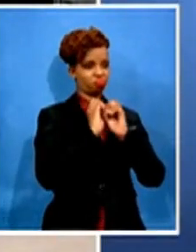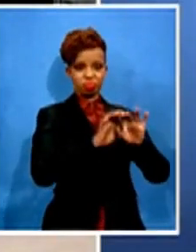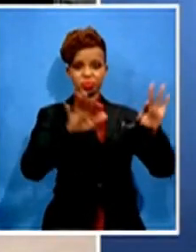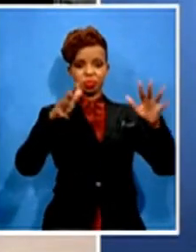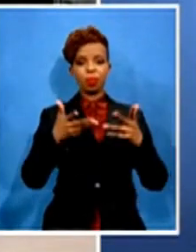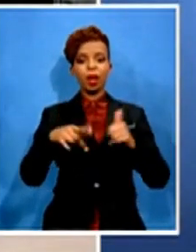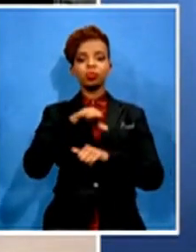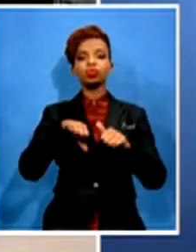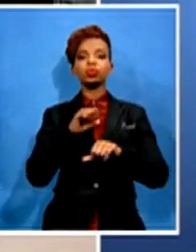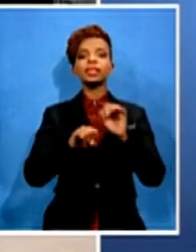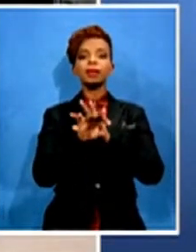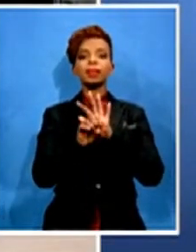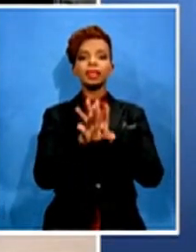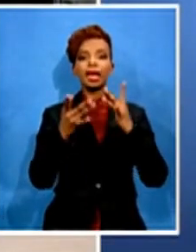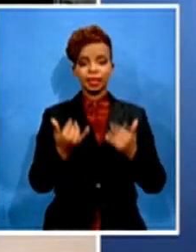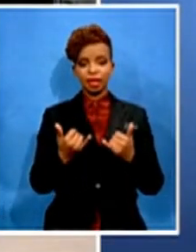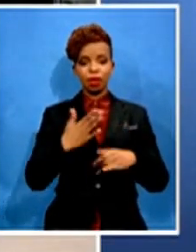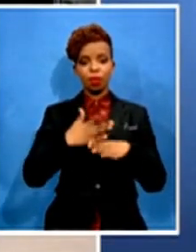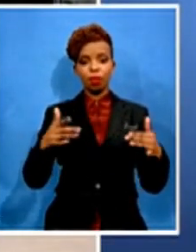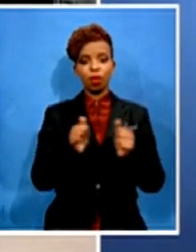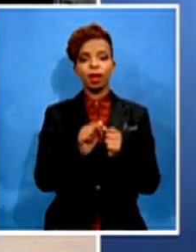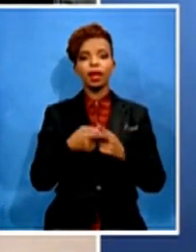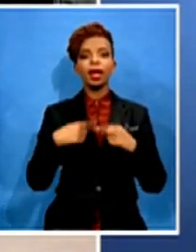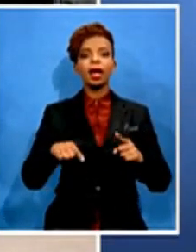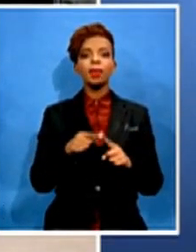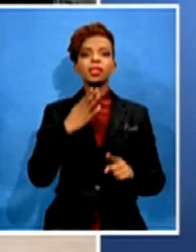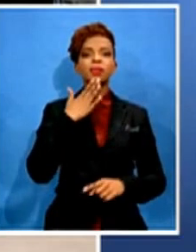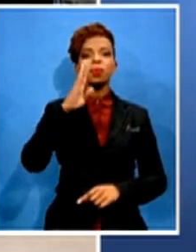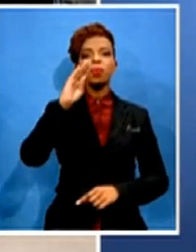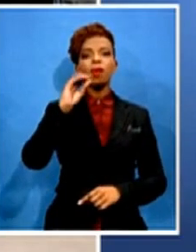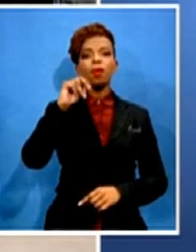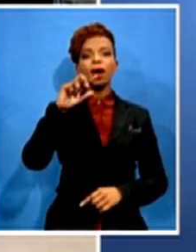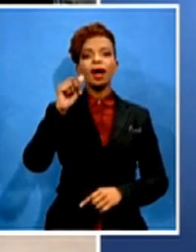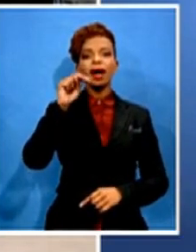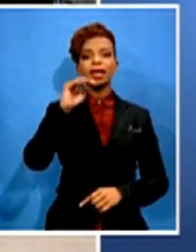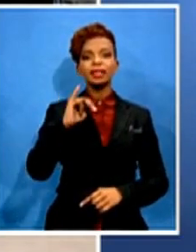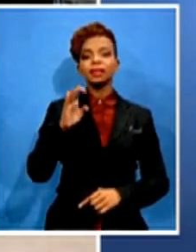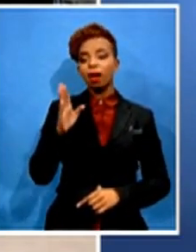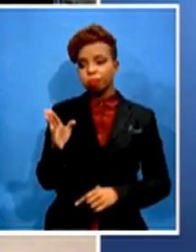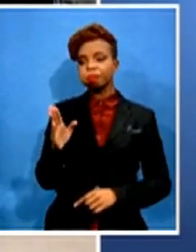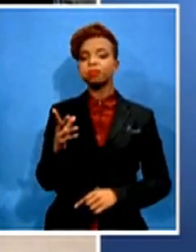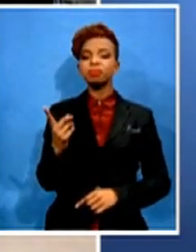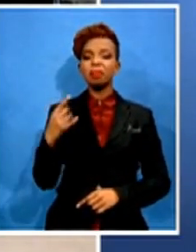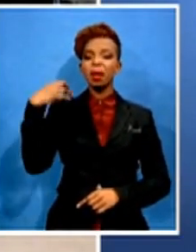colleague Bongani Gema for the latest. Bongani, what did the minister say this morning?